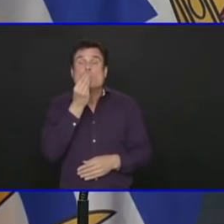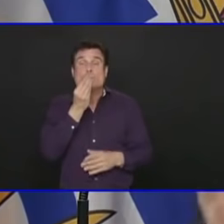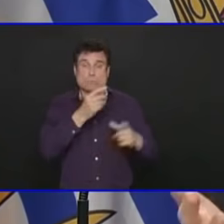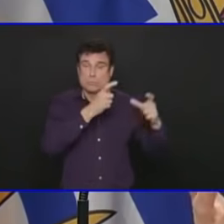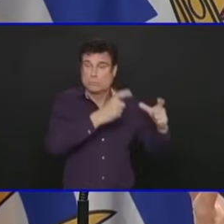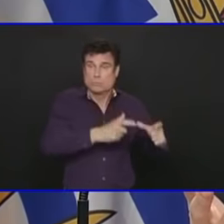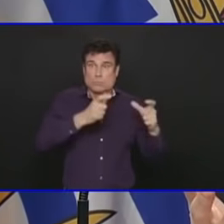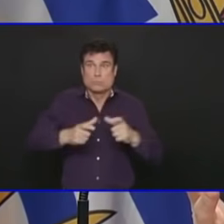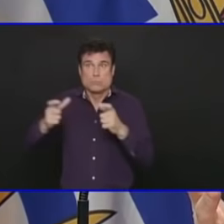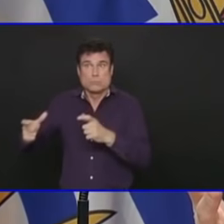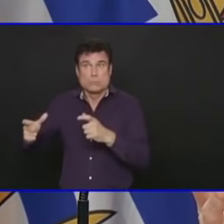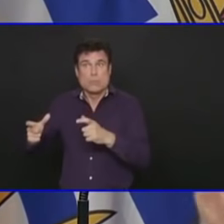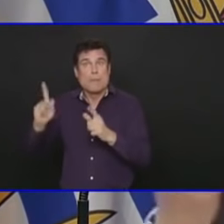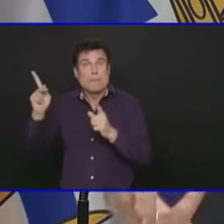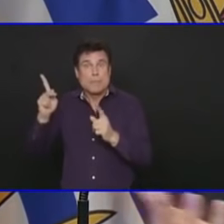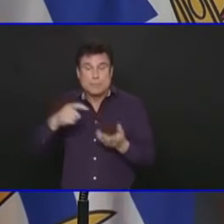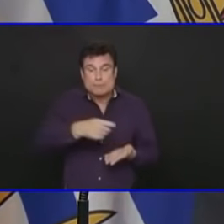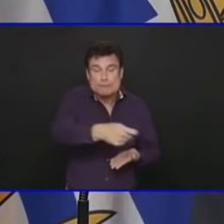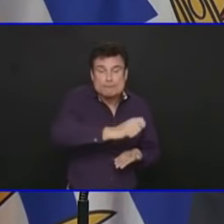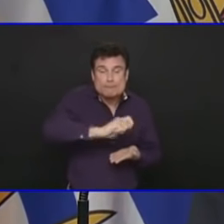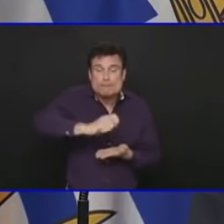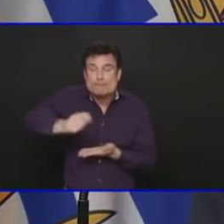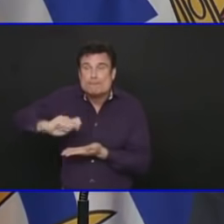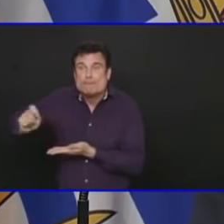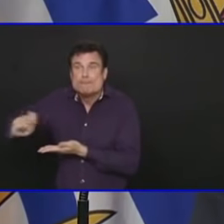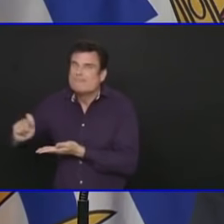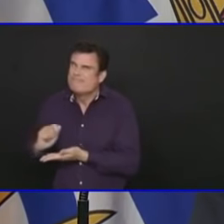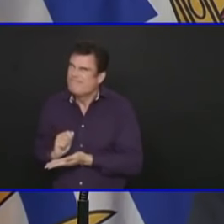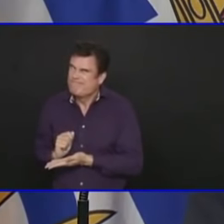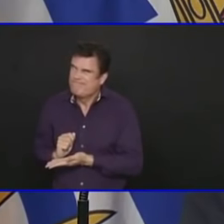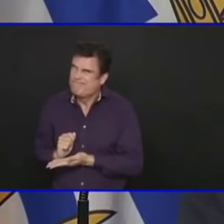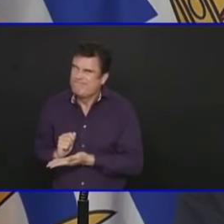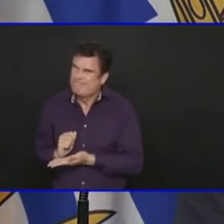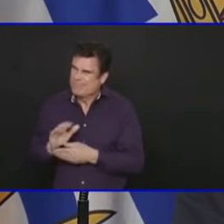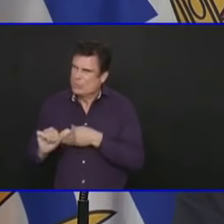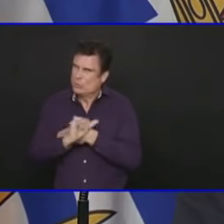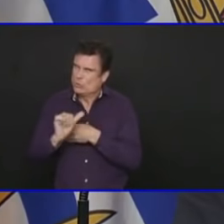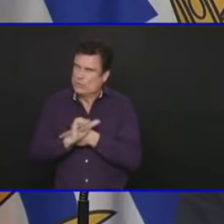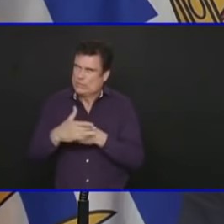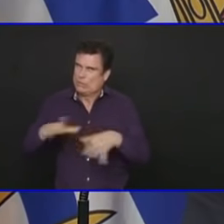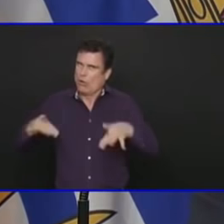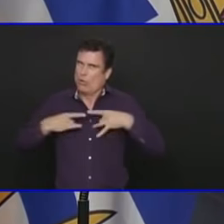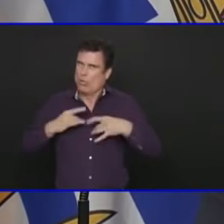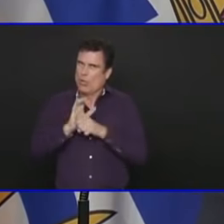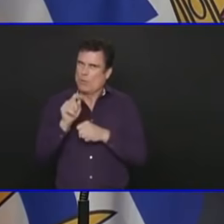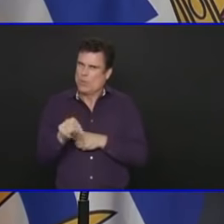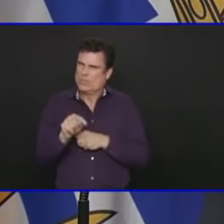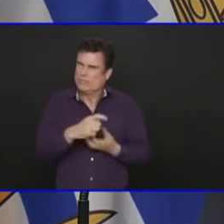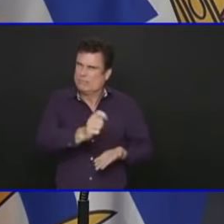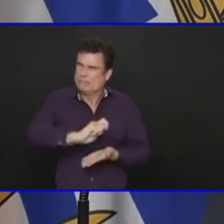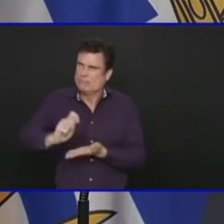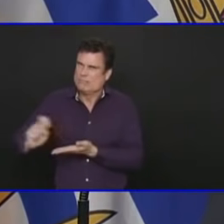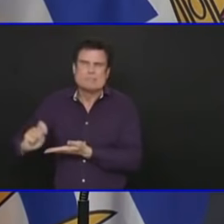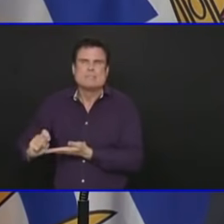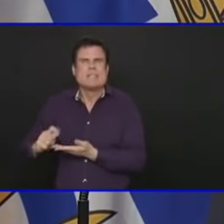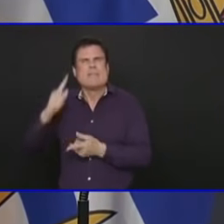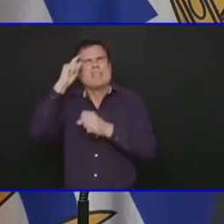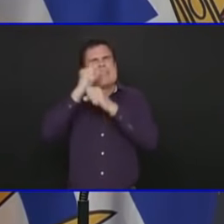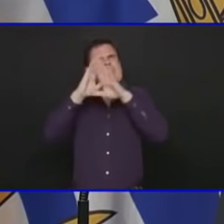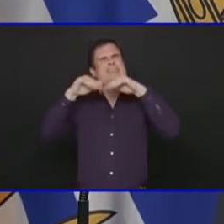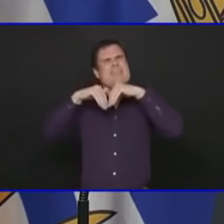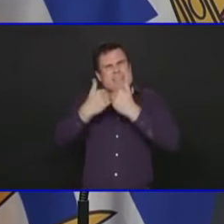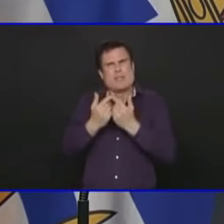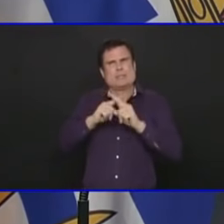principles that we'll be putting into place. And as I've mentioned over the last few weeks, what our thoughts are how do